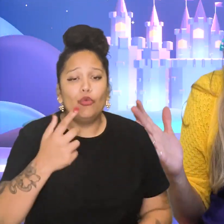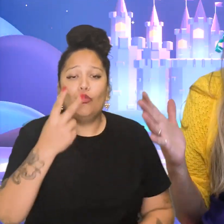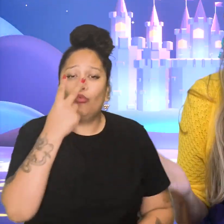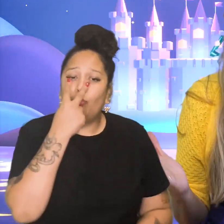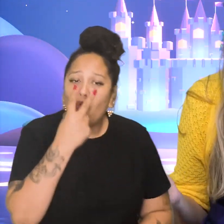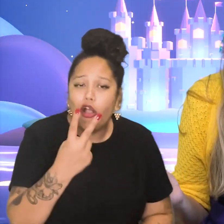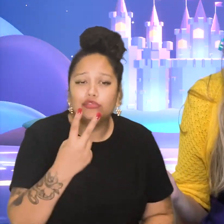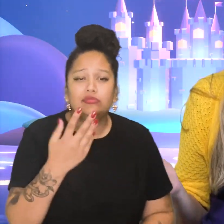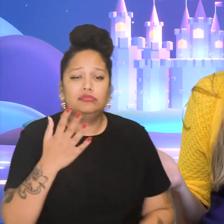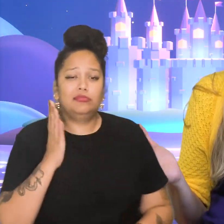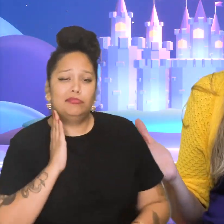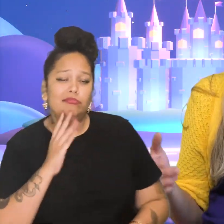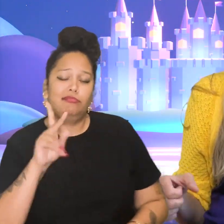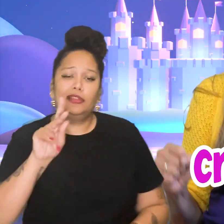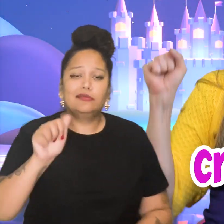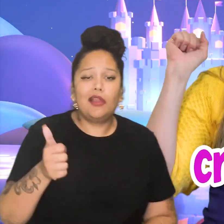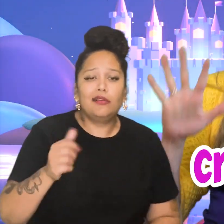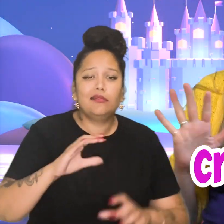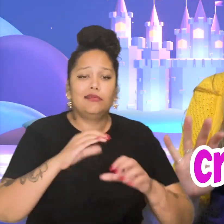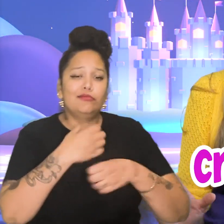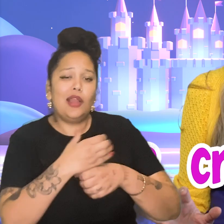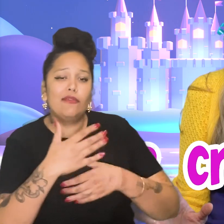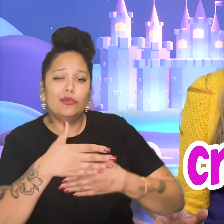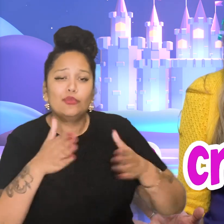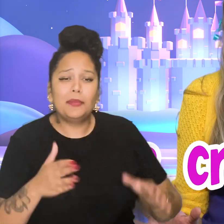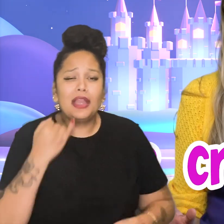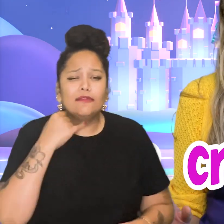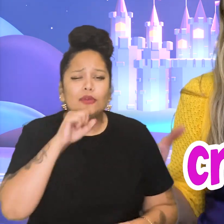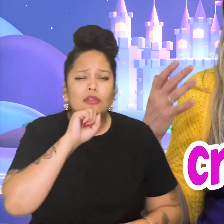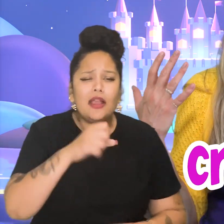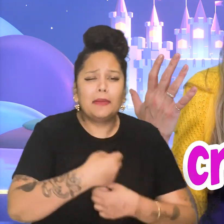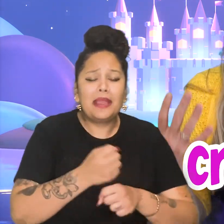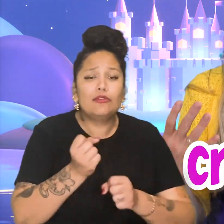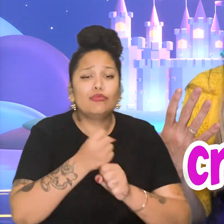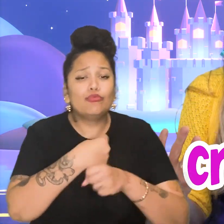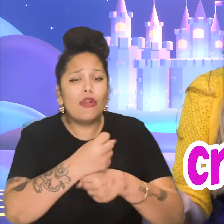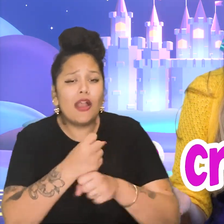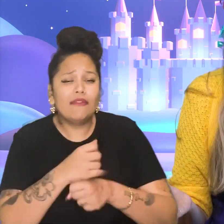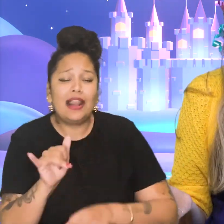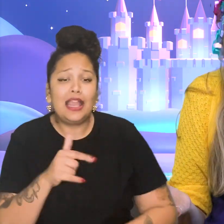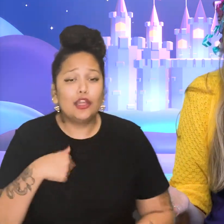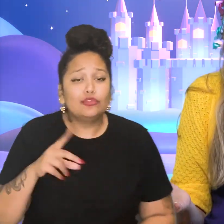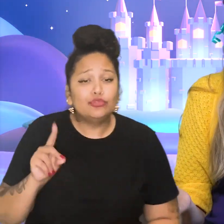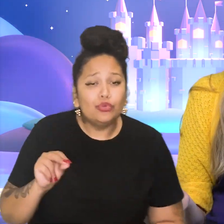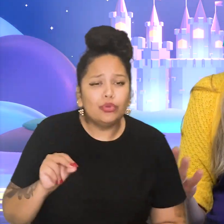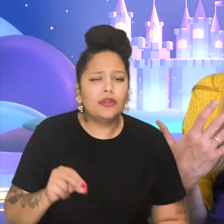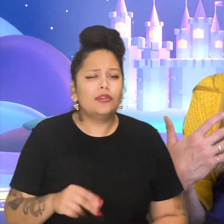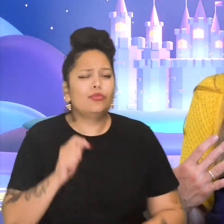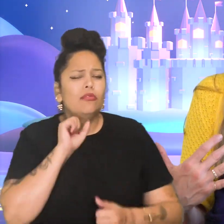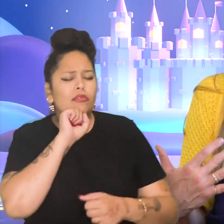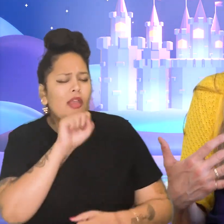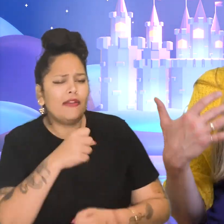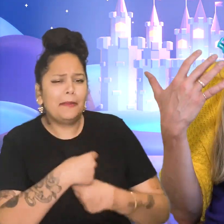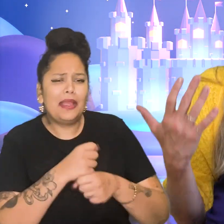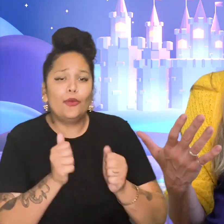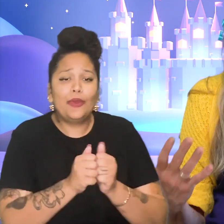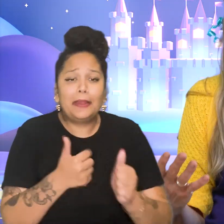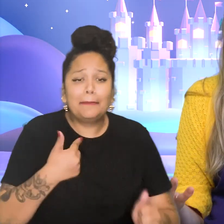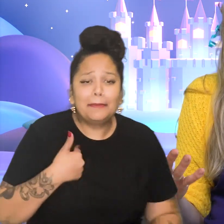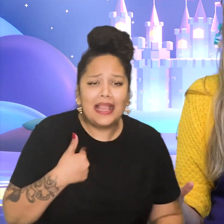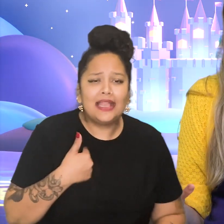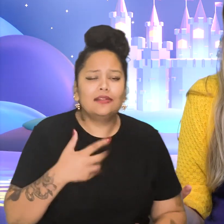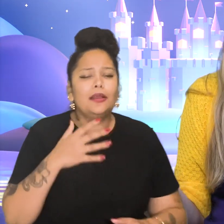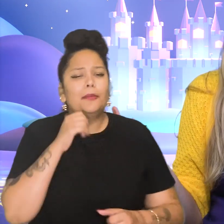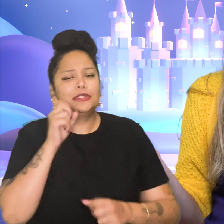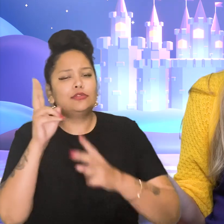Thank you so much for watching K10's Crafternoon. If you love making crafts as much as I do and you love making